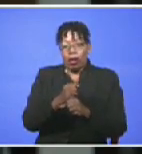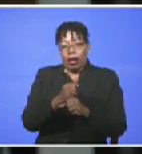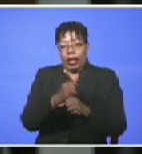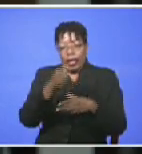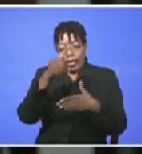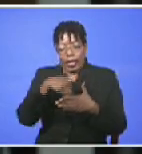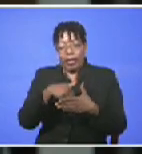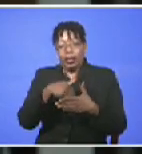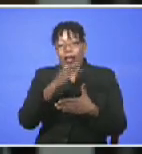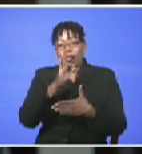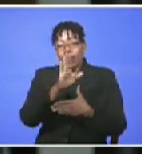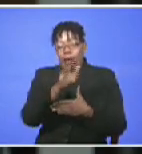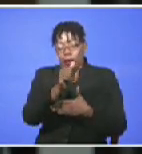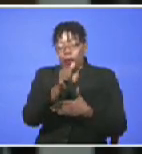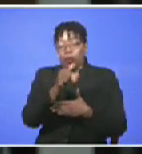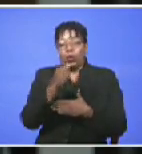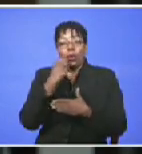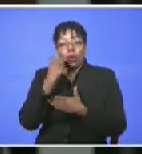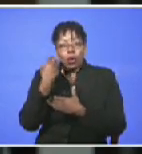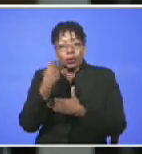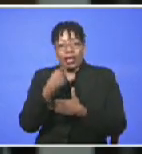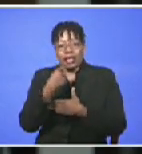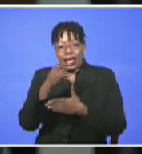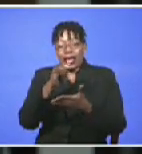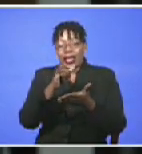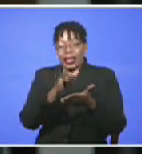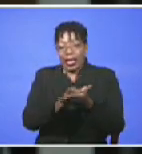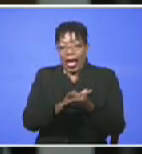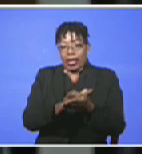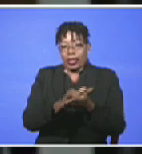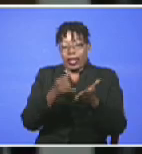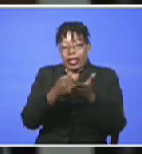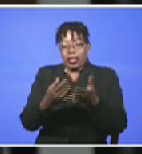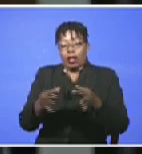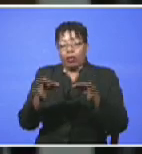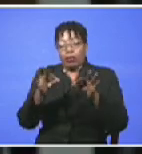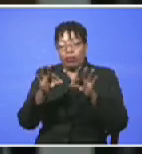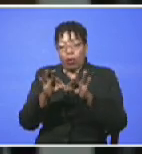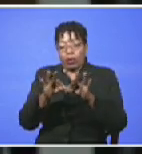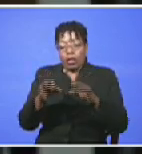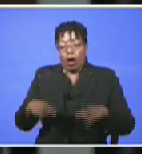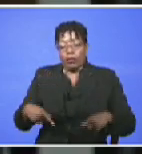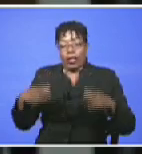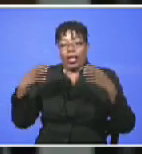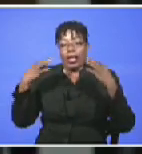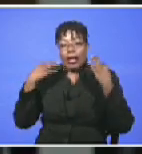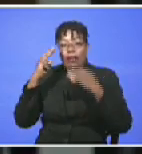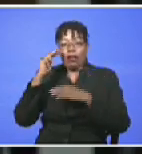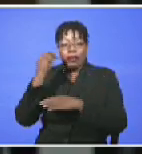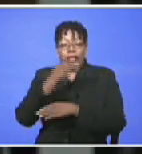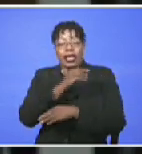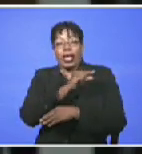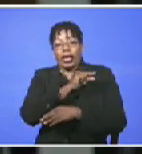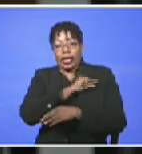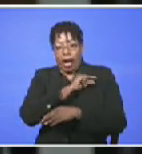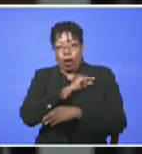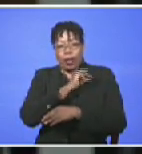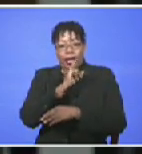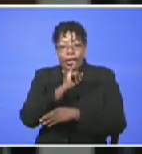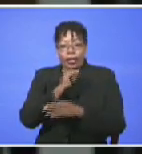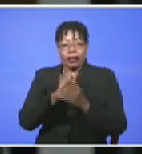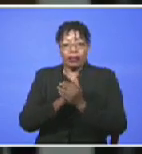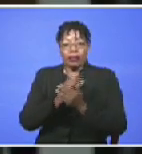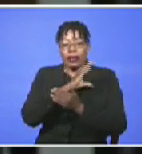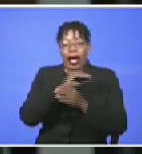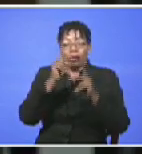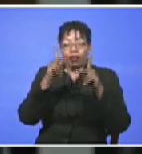in their very homes. And so I say that to say how important the life of Ms. Ruth Garraway is, and for